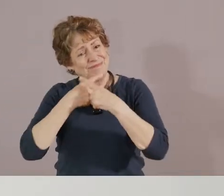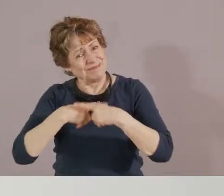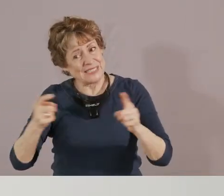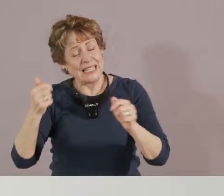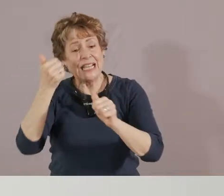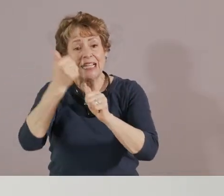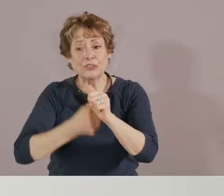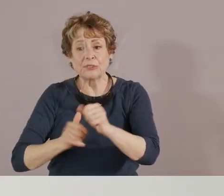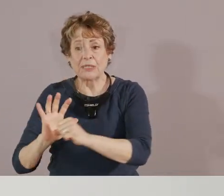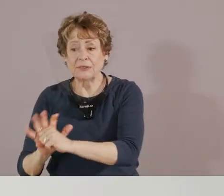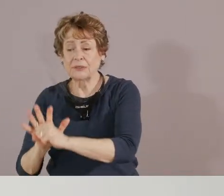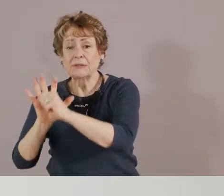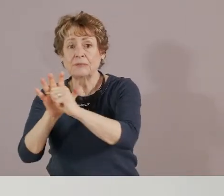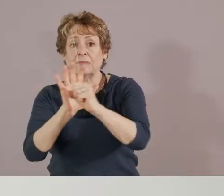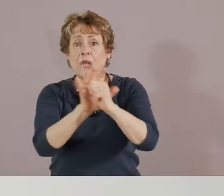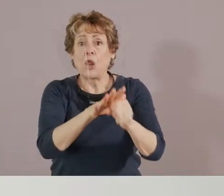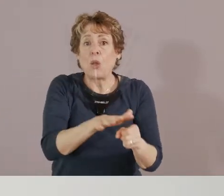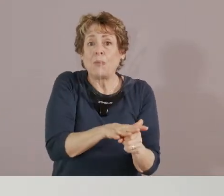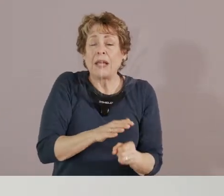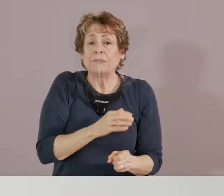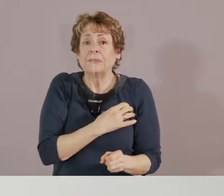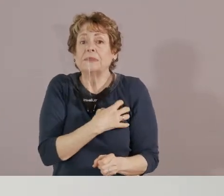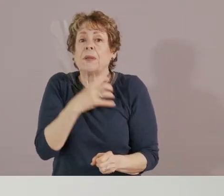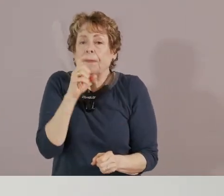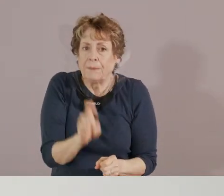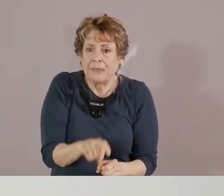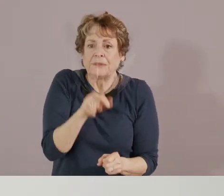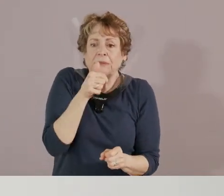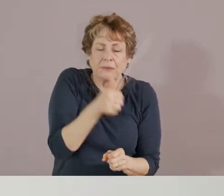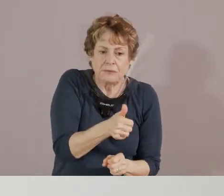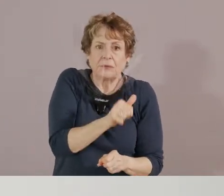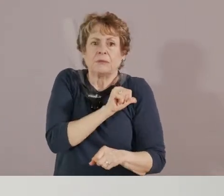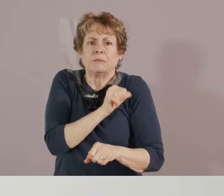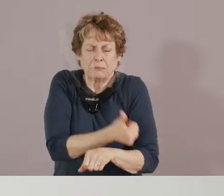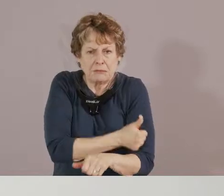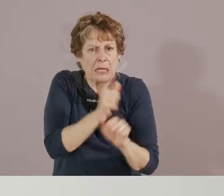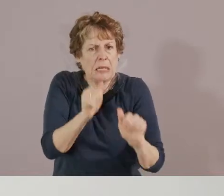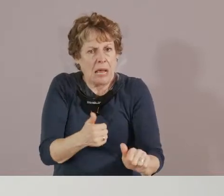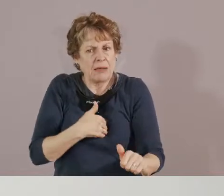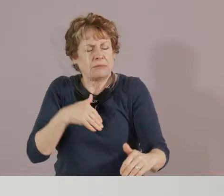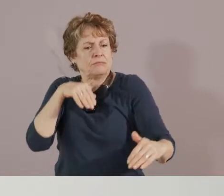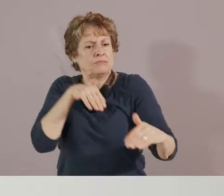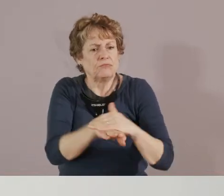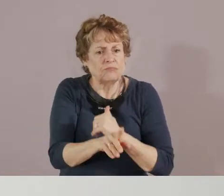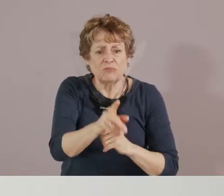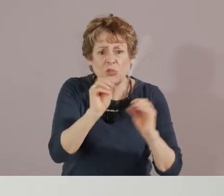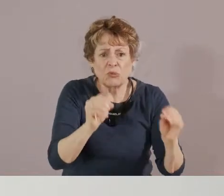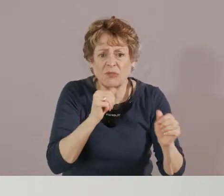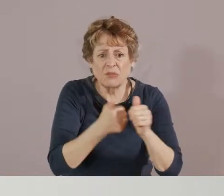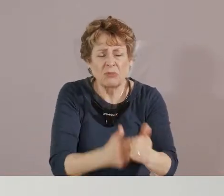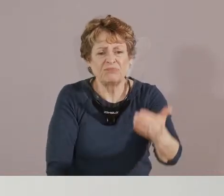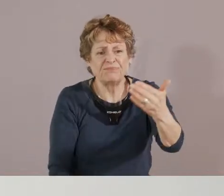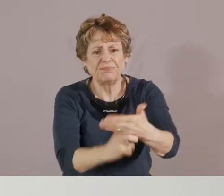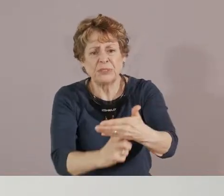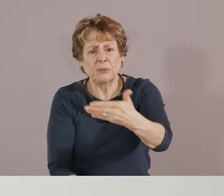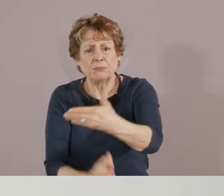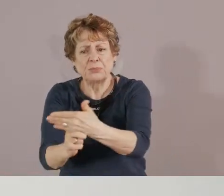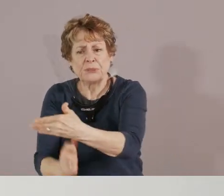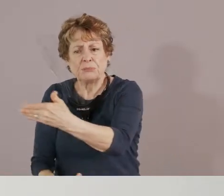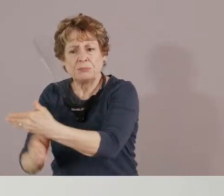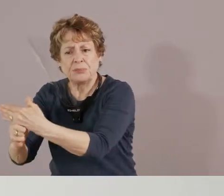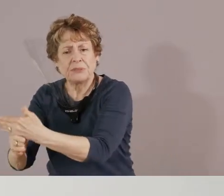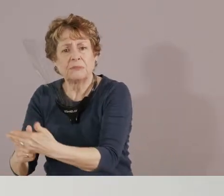to all the way to shut people down for not following the mitigation strategies. And so really the decision like